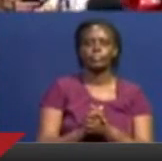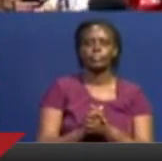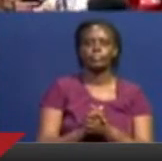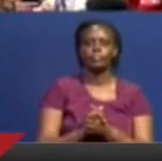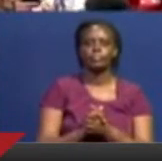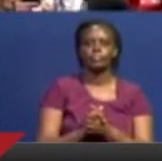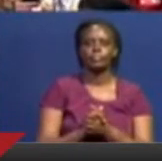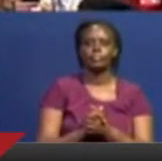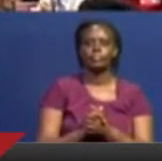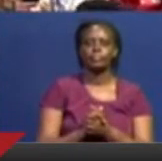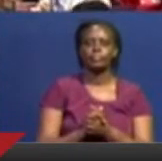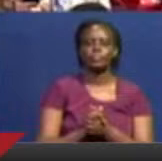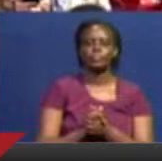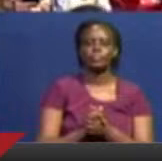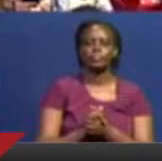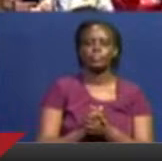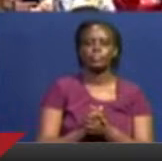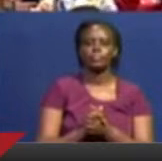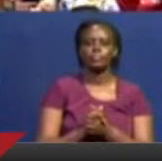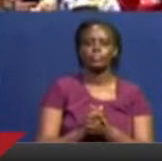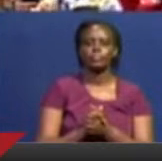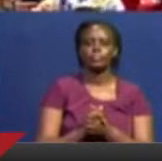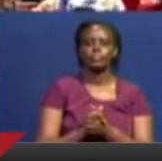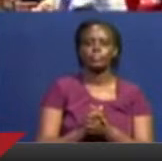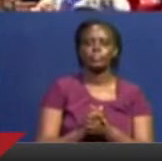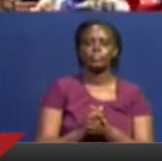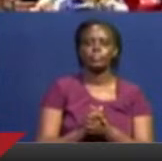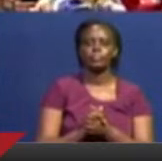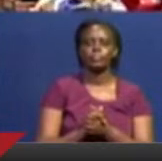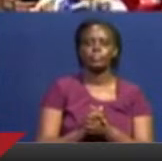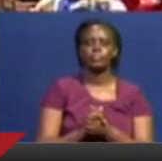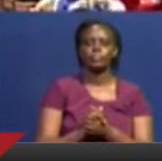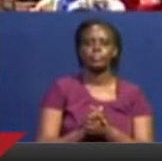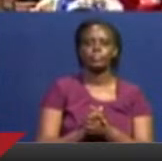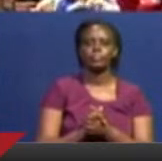Who are the tellers? They are not tellers. Okay.